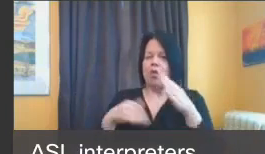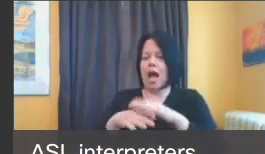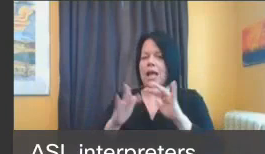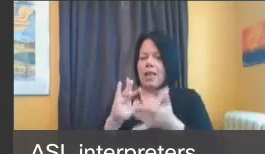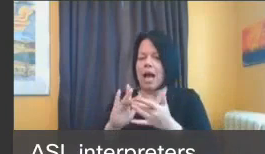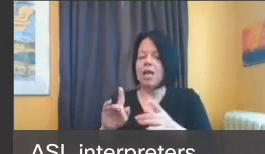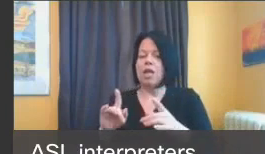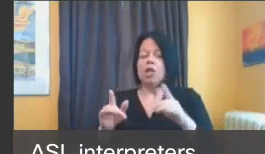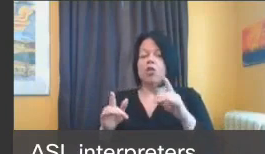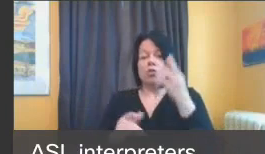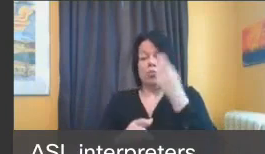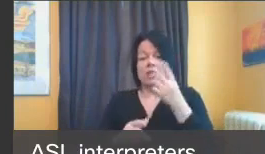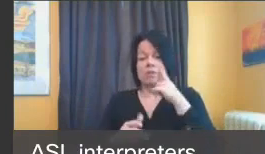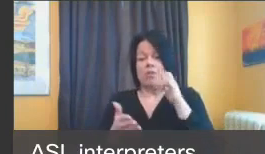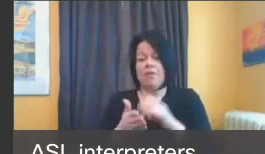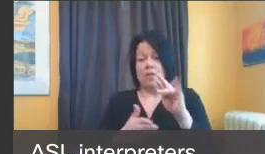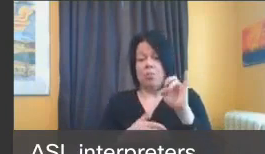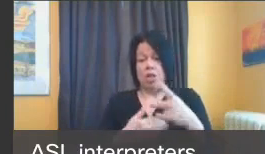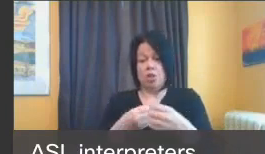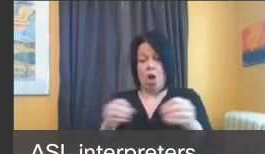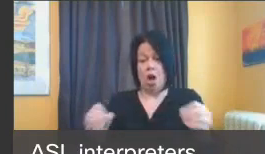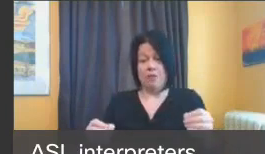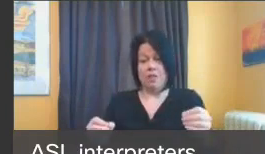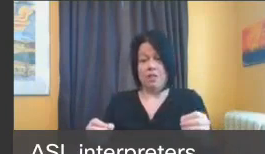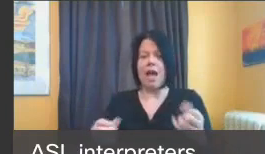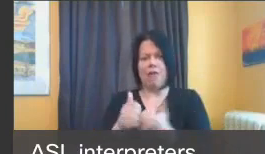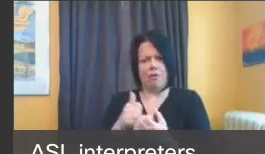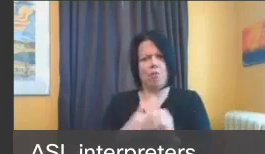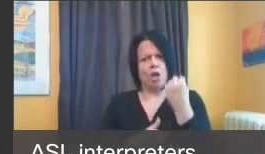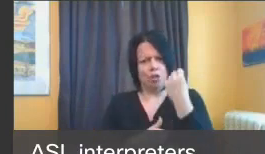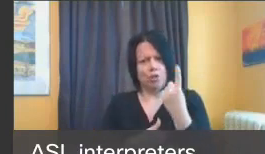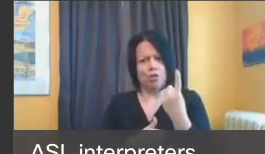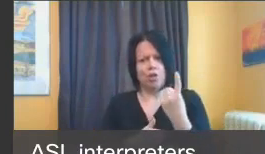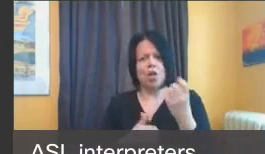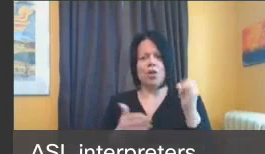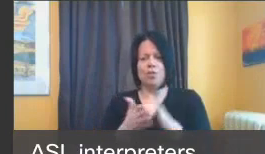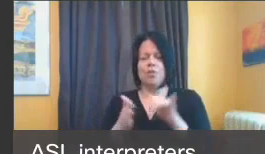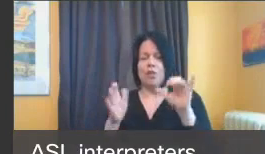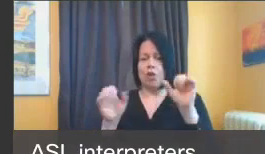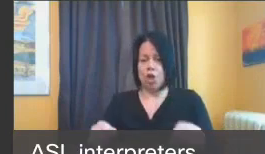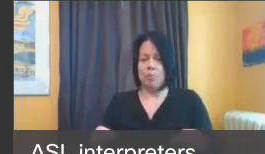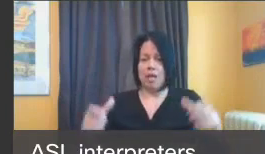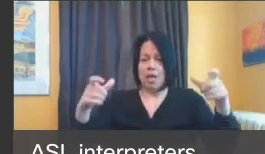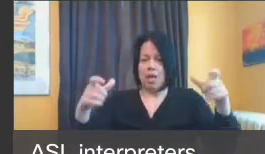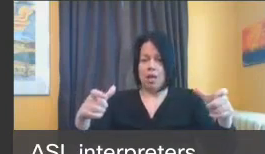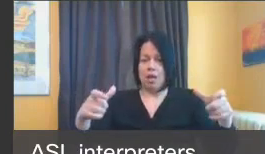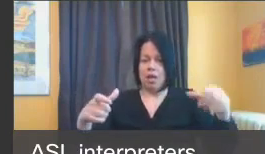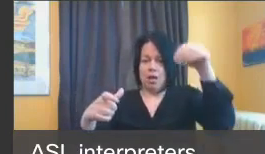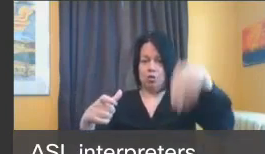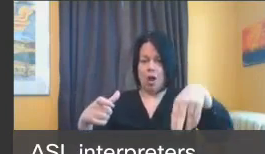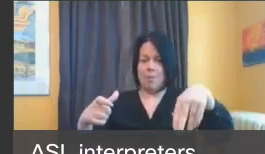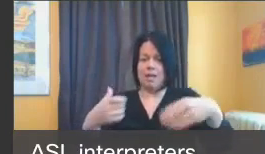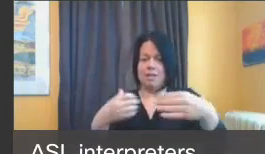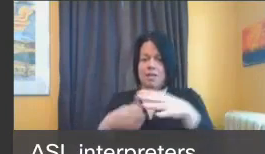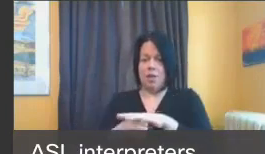primary purpose for the branch offices, which is well understood, was so that there could be a drop-off location, which in a way